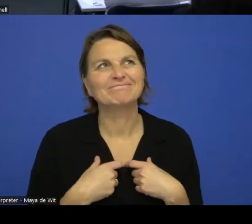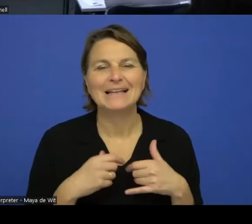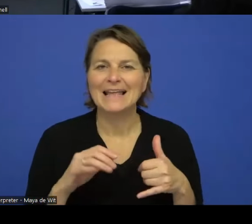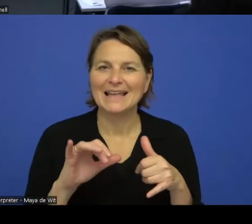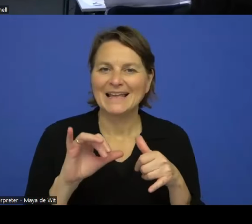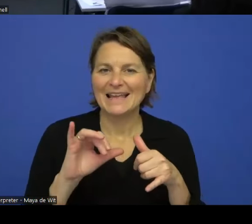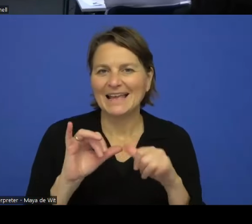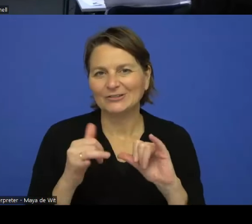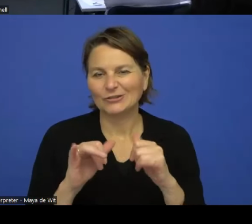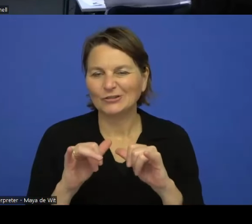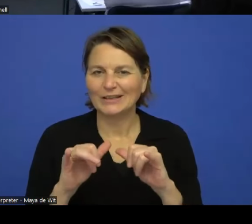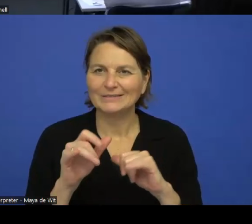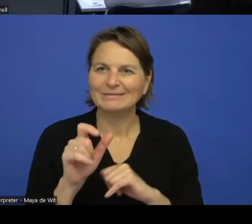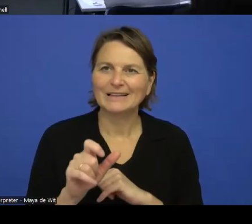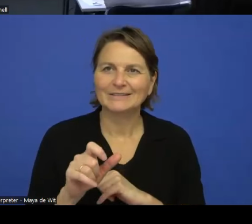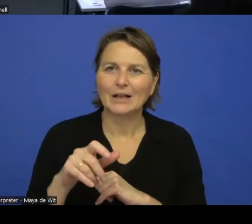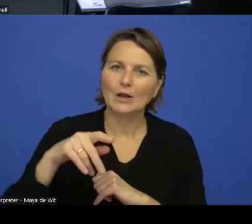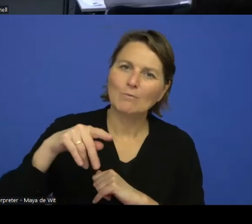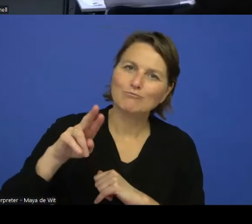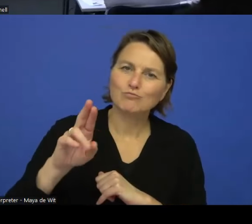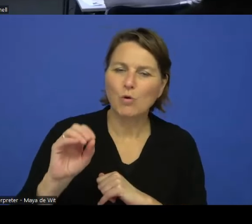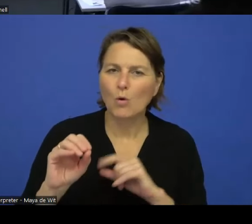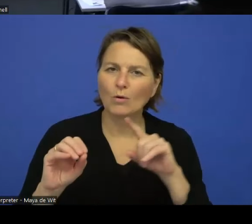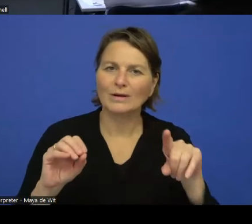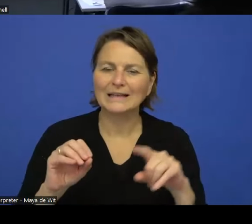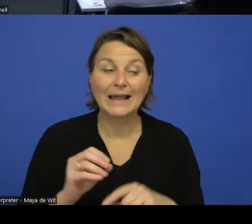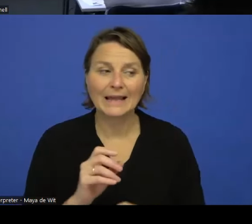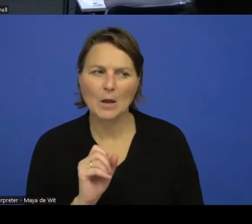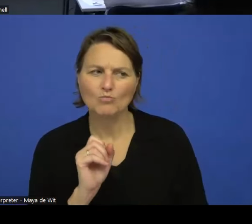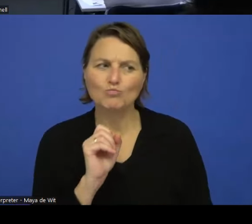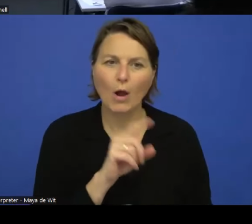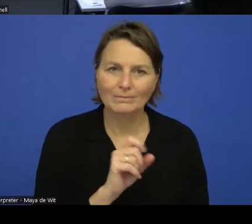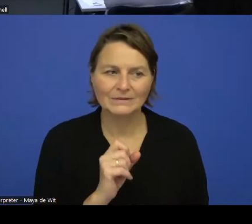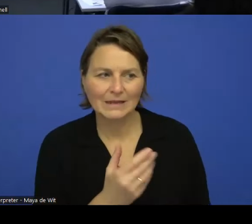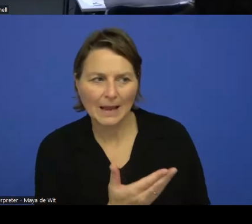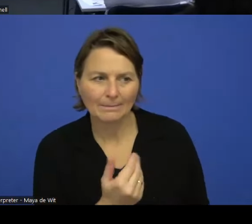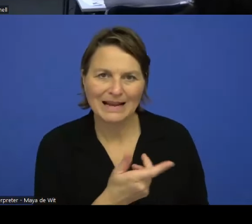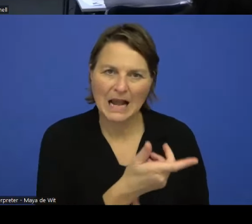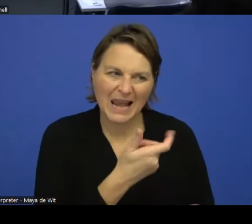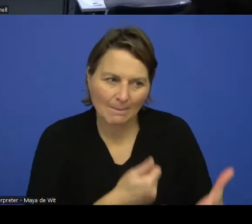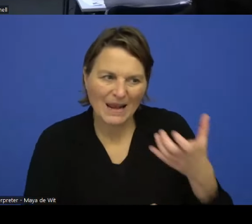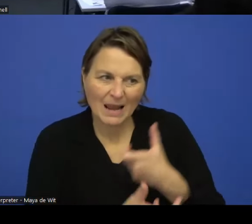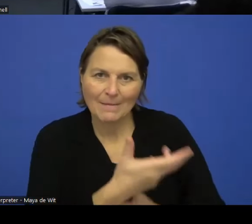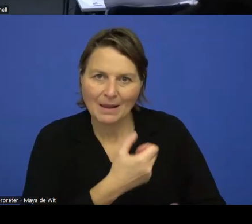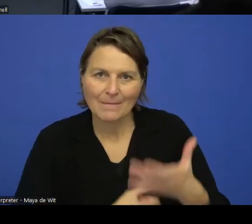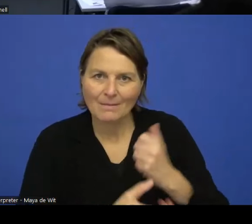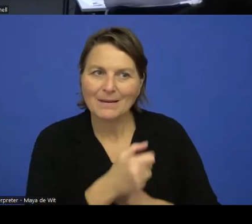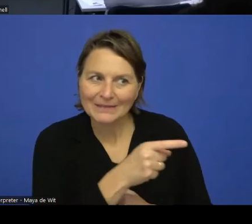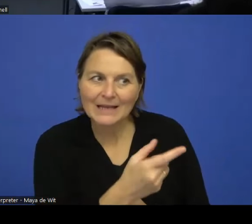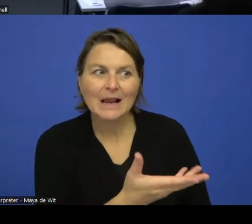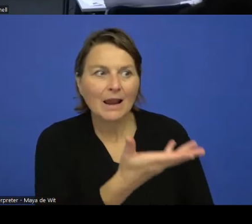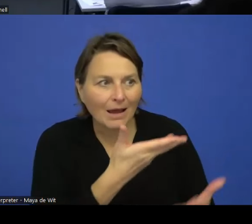is sometimes used in sociological studies. Prompt, I think, is a better way, but it became a way of getting children to play and talk